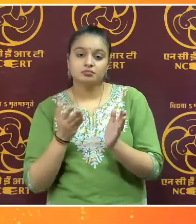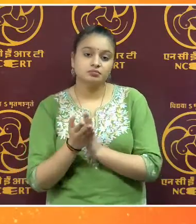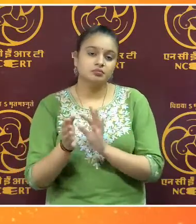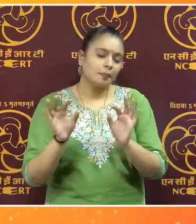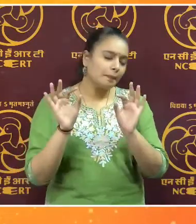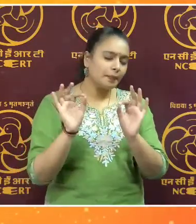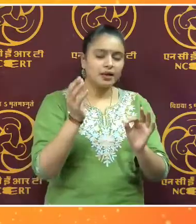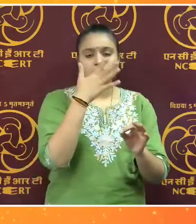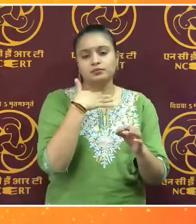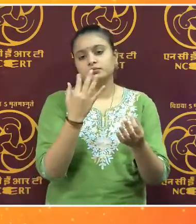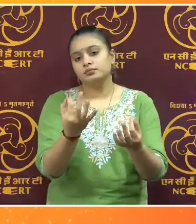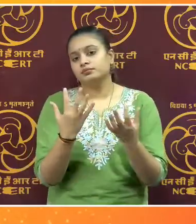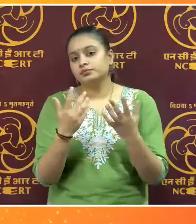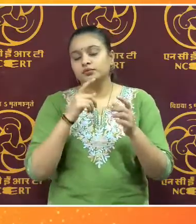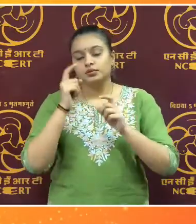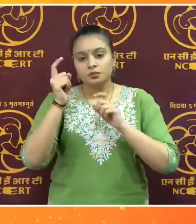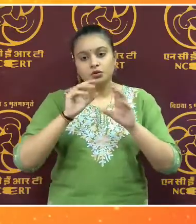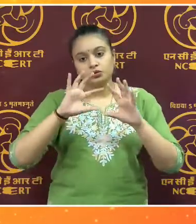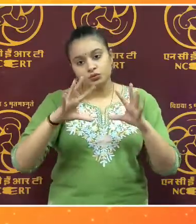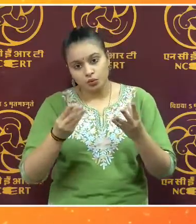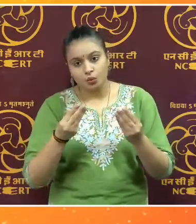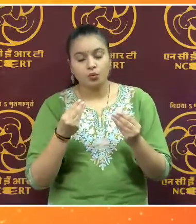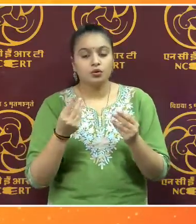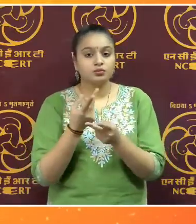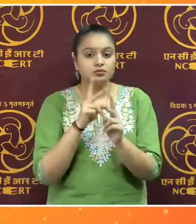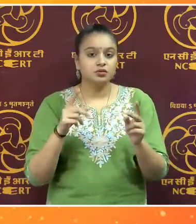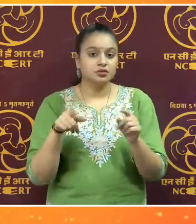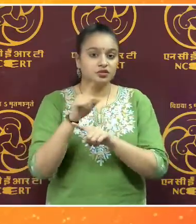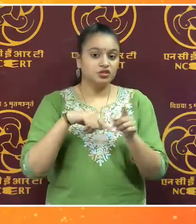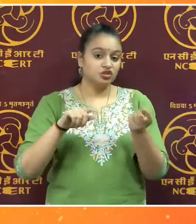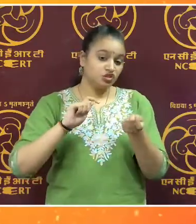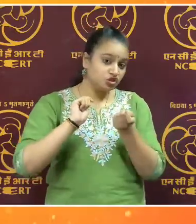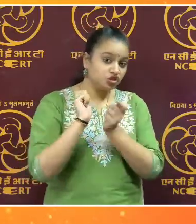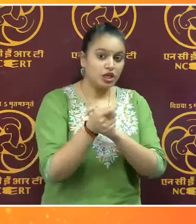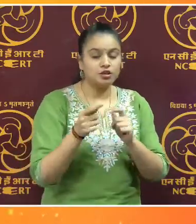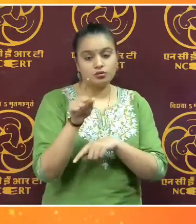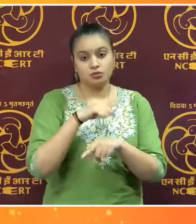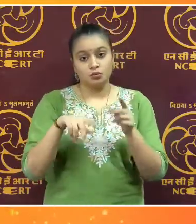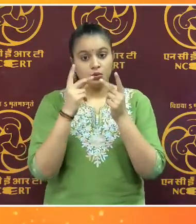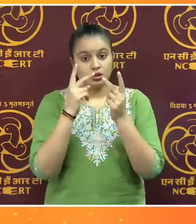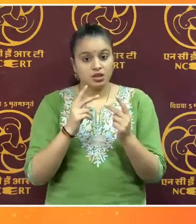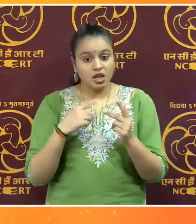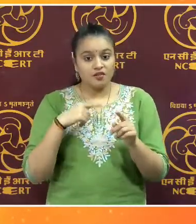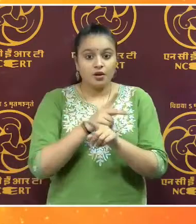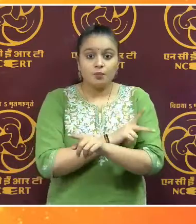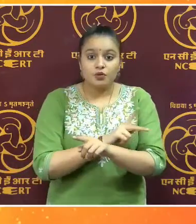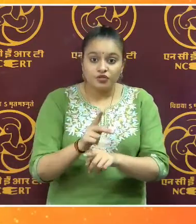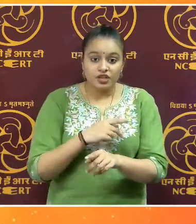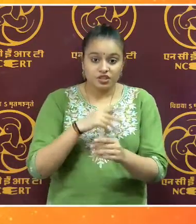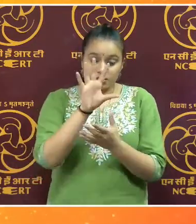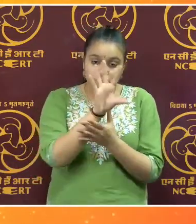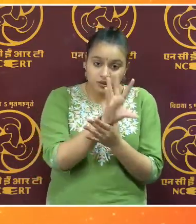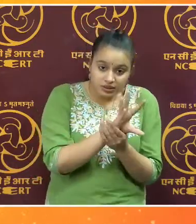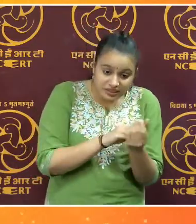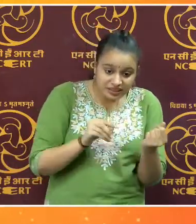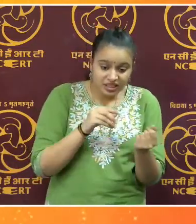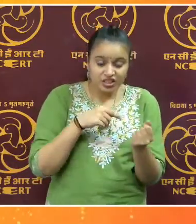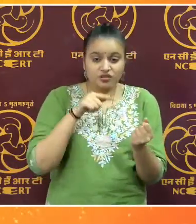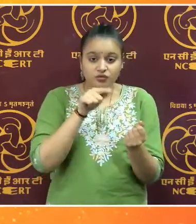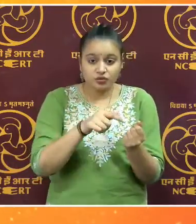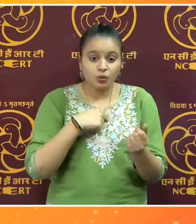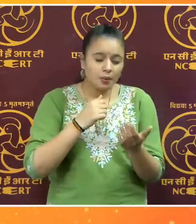very beautiful emotion, a kind of a transformation you can see through the story. A professional thief who actually is